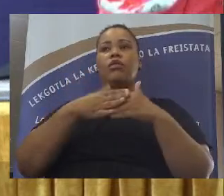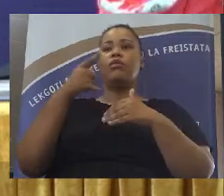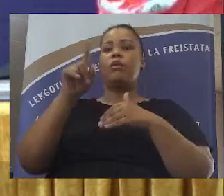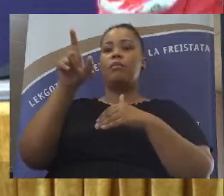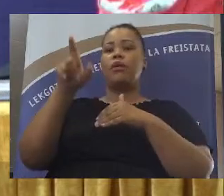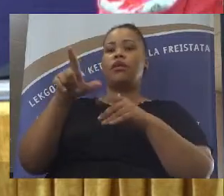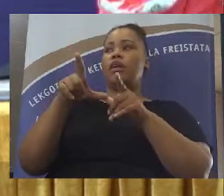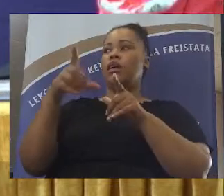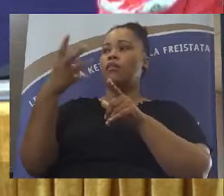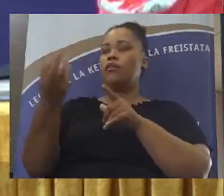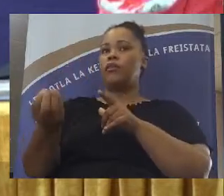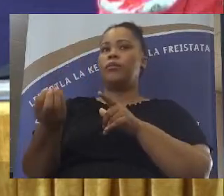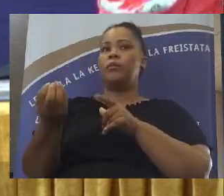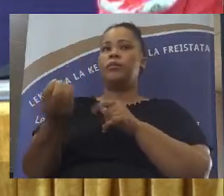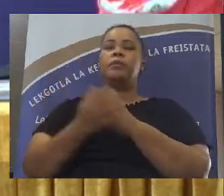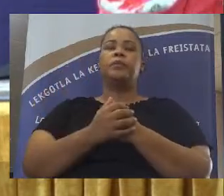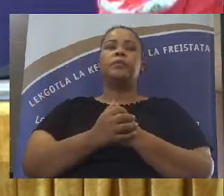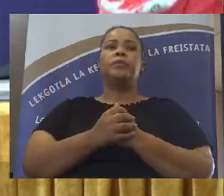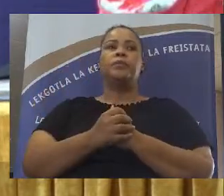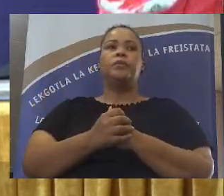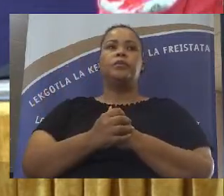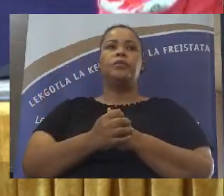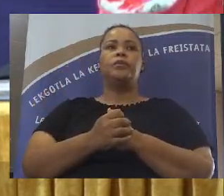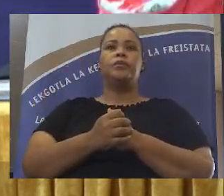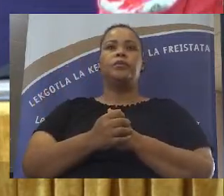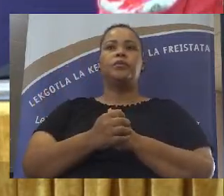terms of this act.